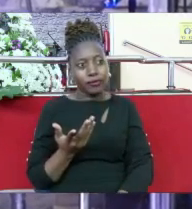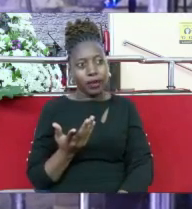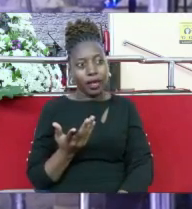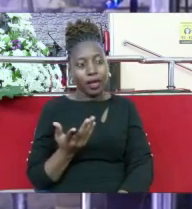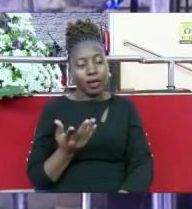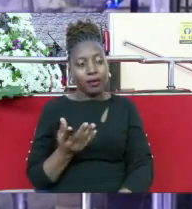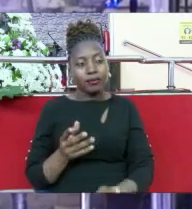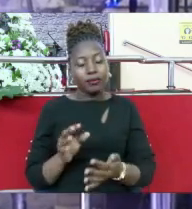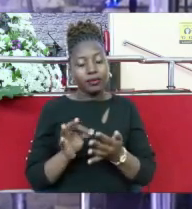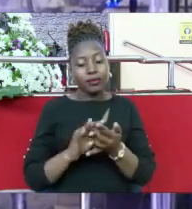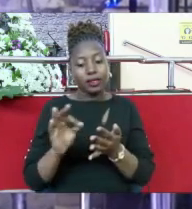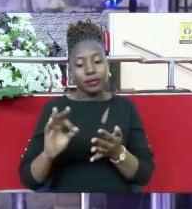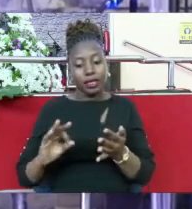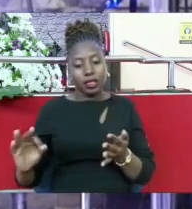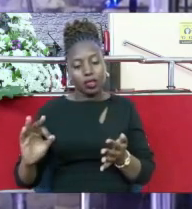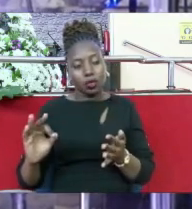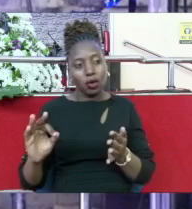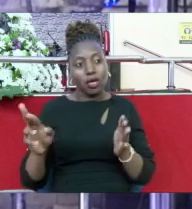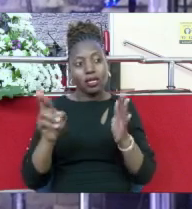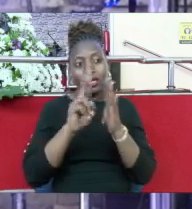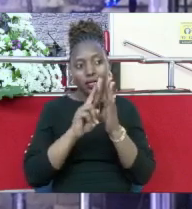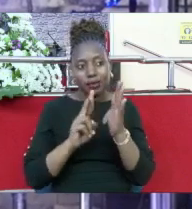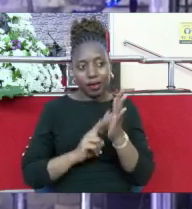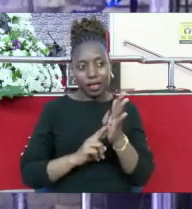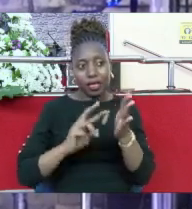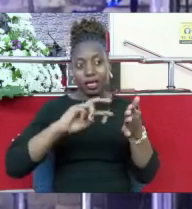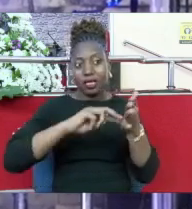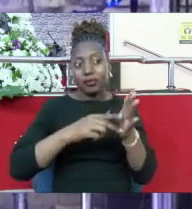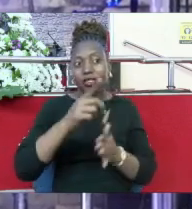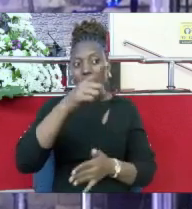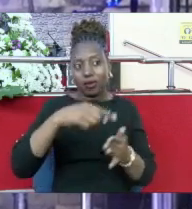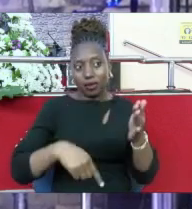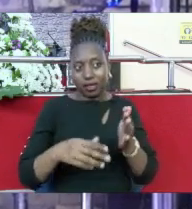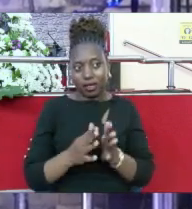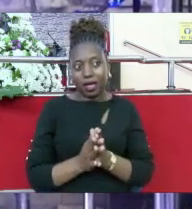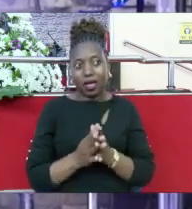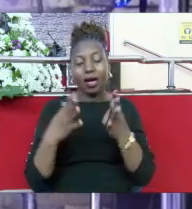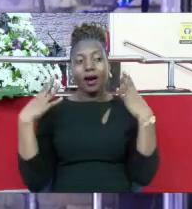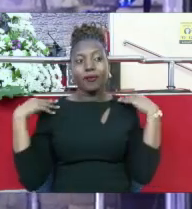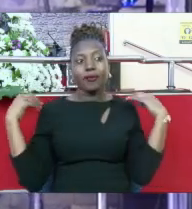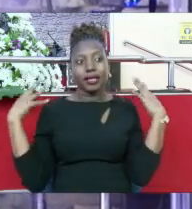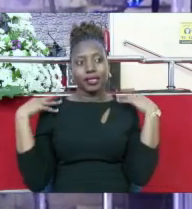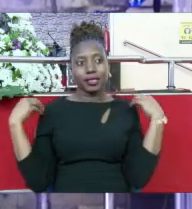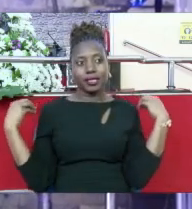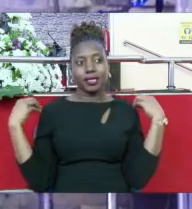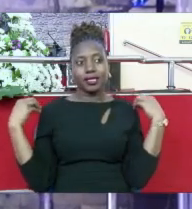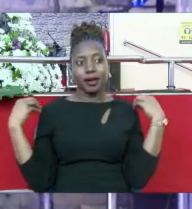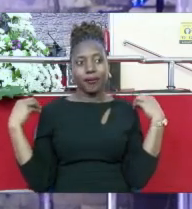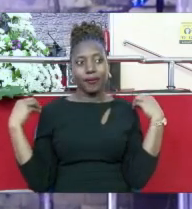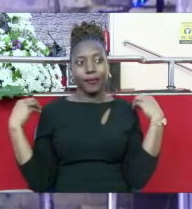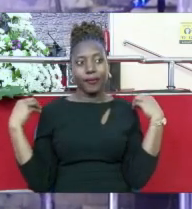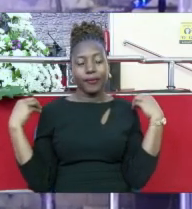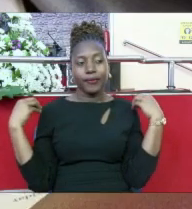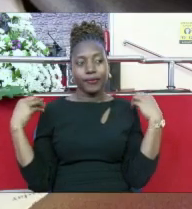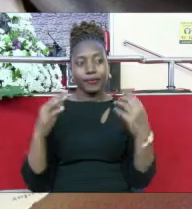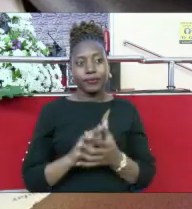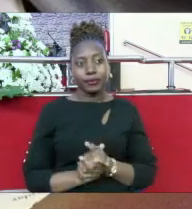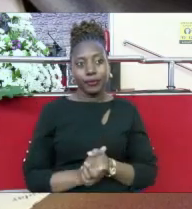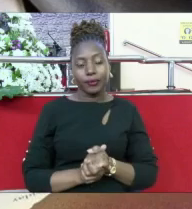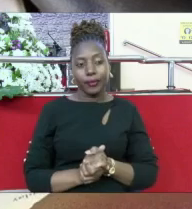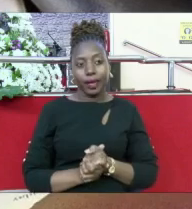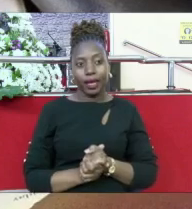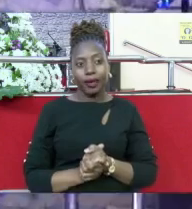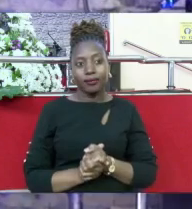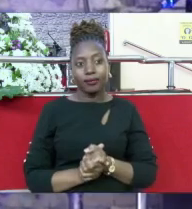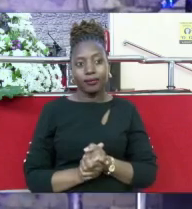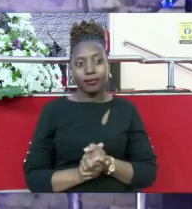Spiritual disciplines are just practices. Nidhamu za Kikristo ni zile kanuni ama tabia